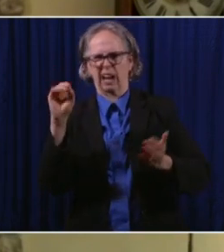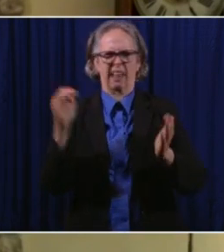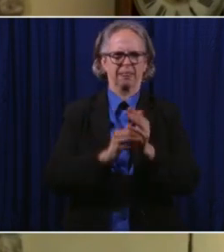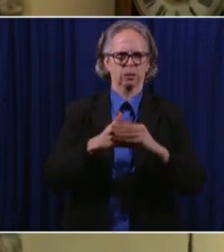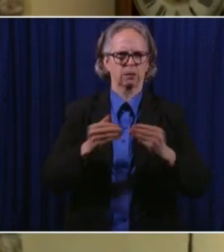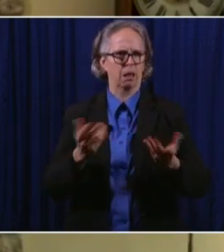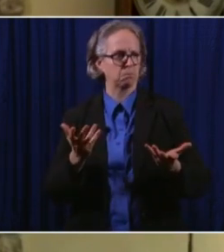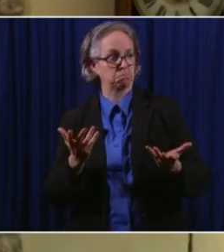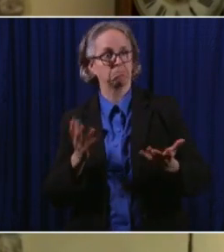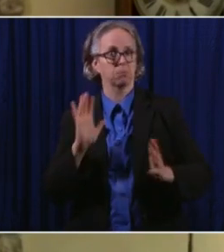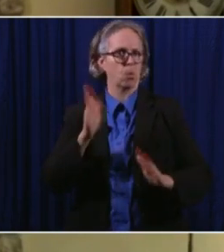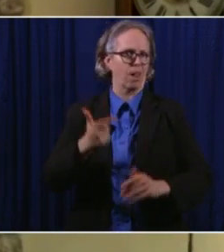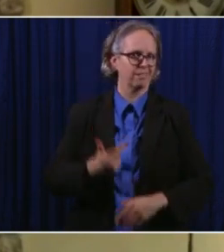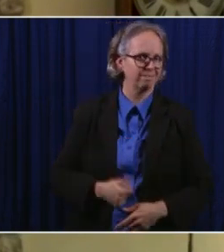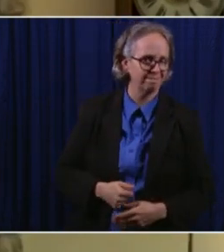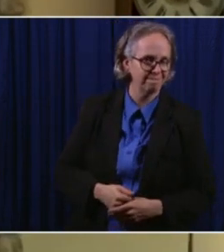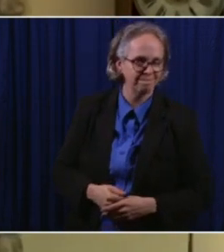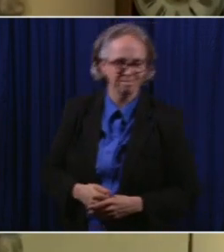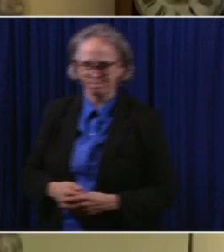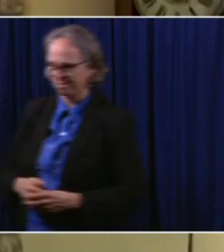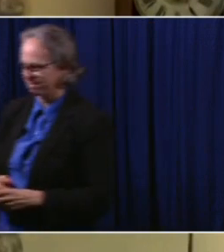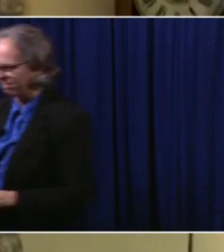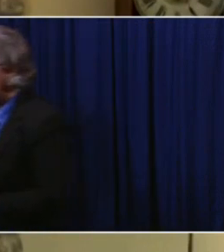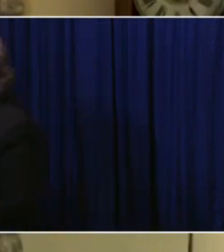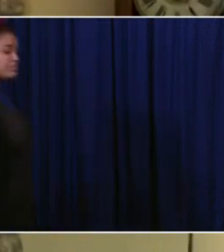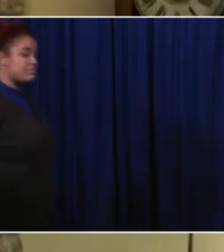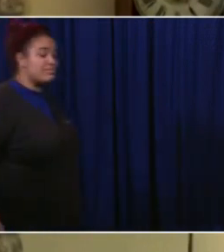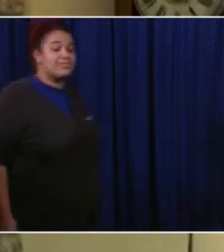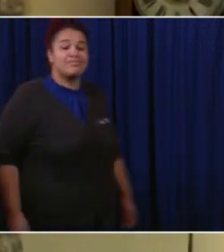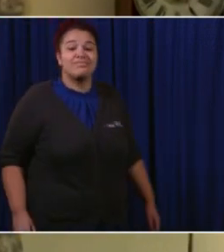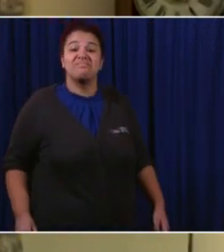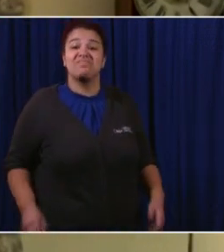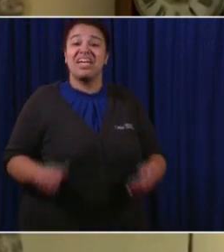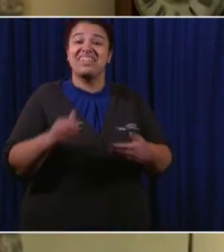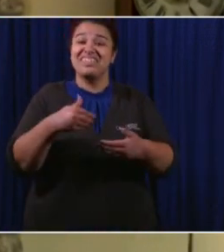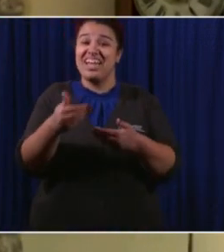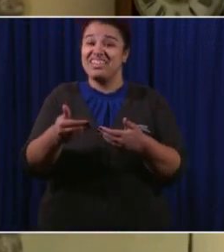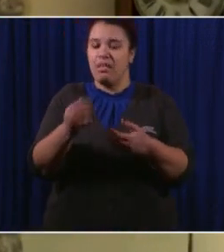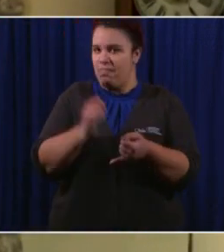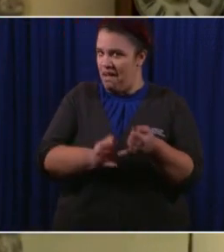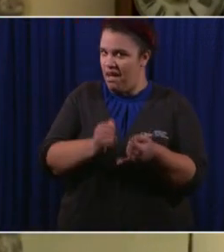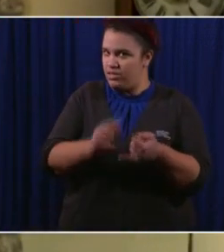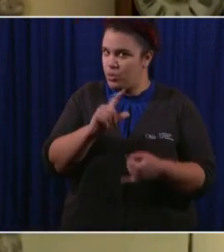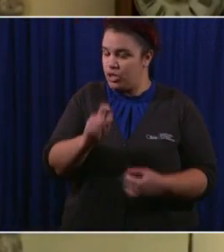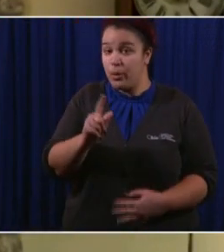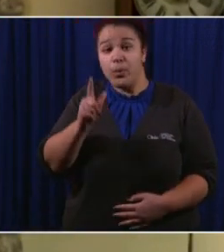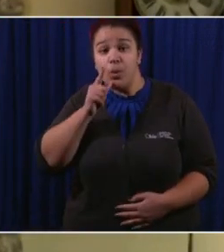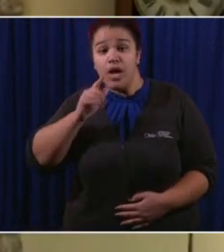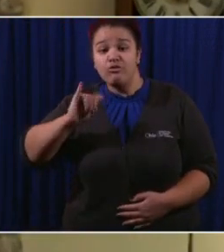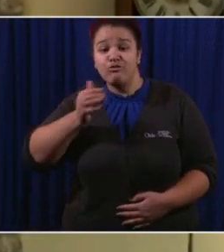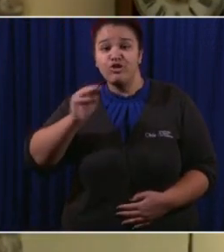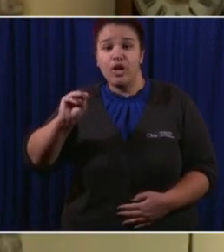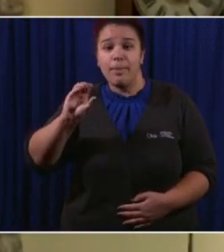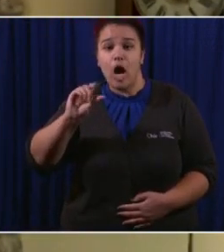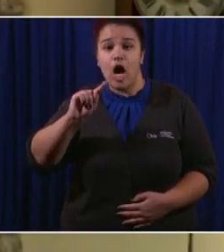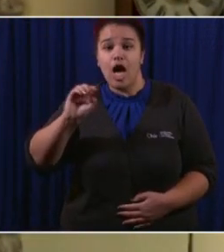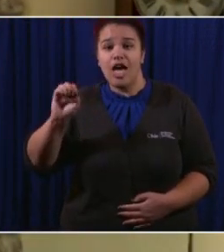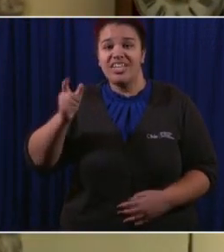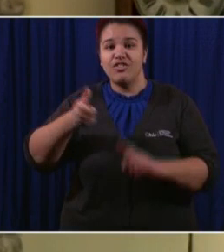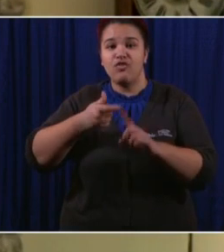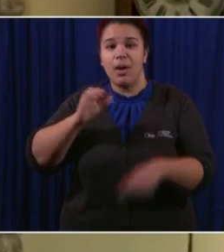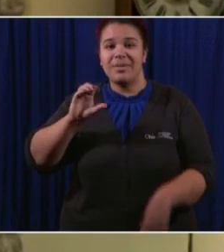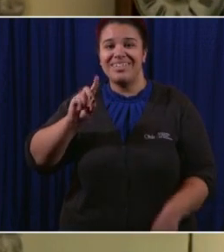Governor, next question is the last question for today, and it belongs to Jim Oddie of WHIO in Dayton. Governor, let's return